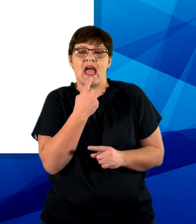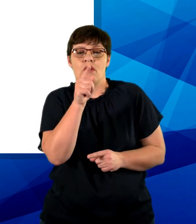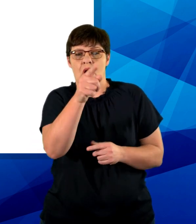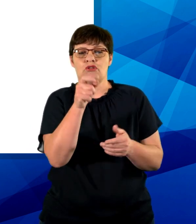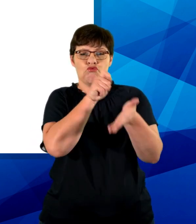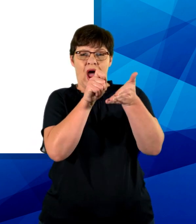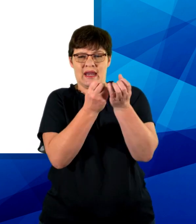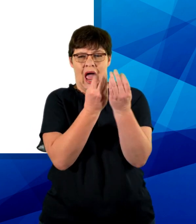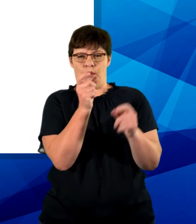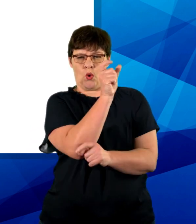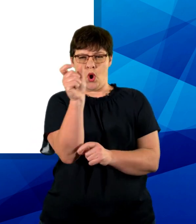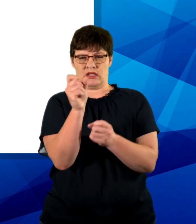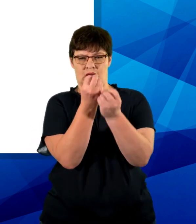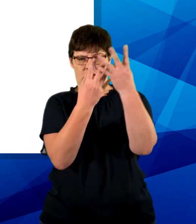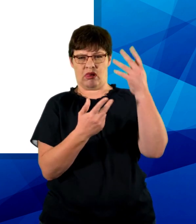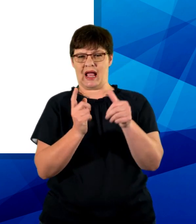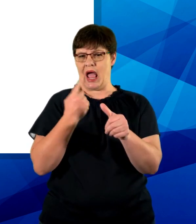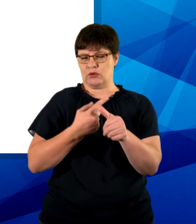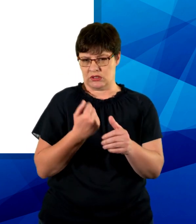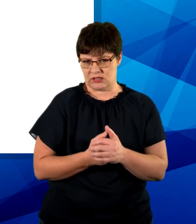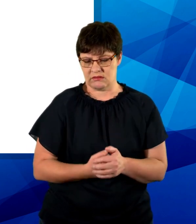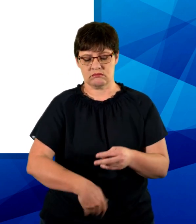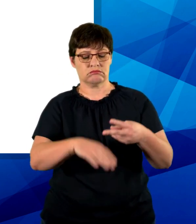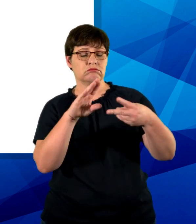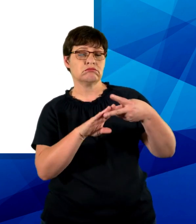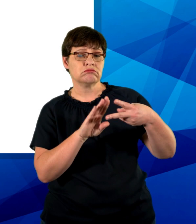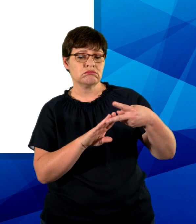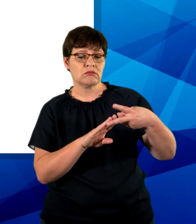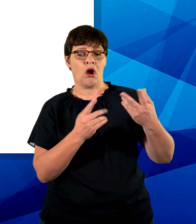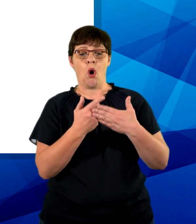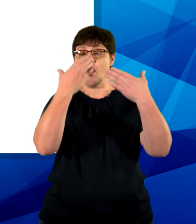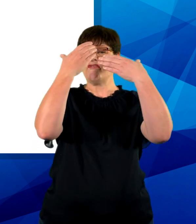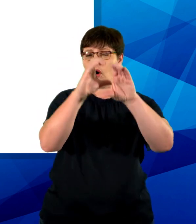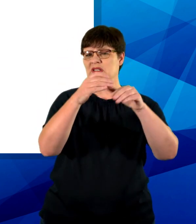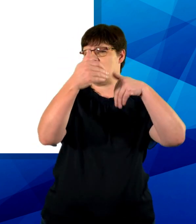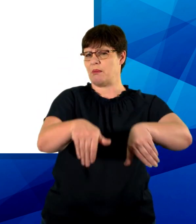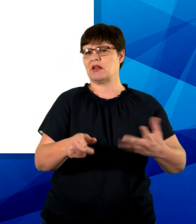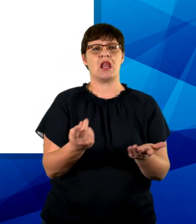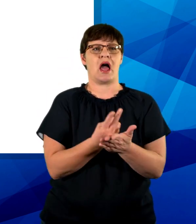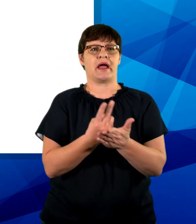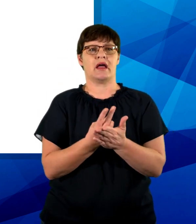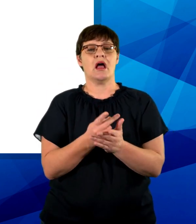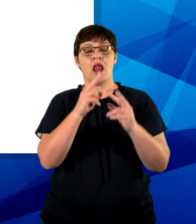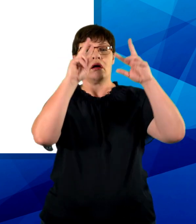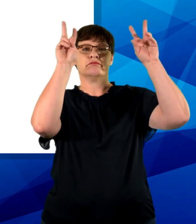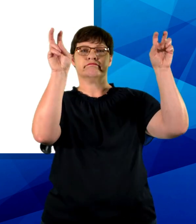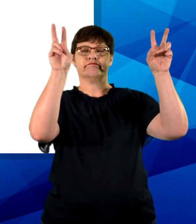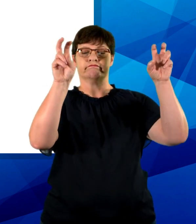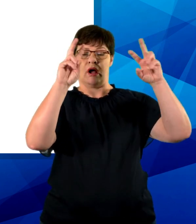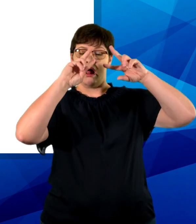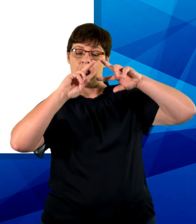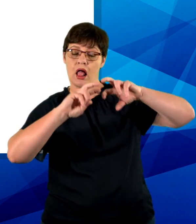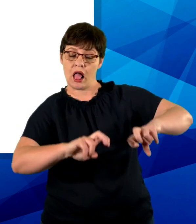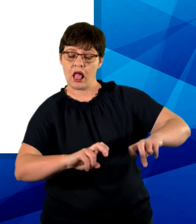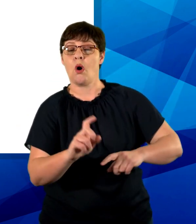count range. The focus of the task might also be limiting, for example, exploring a topic in the South African